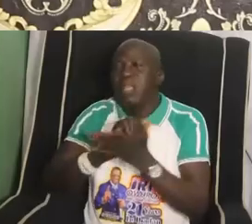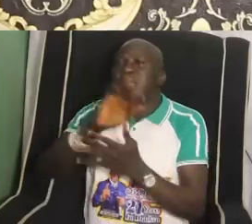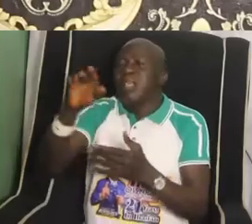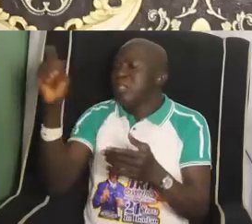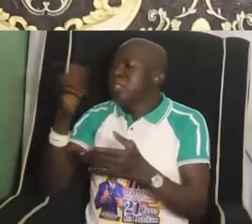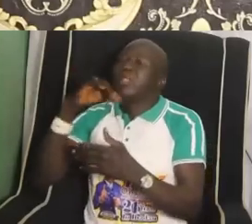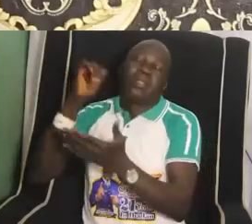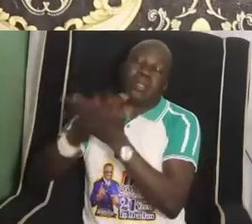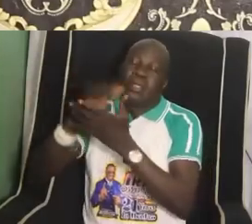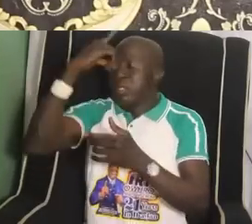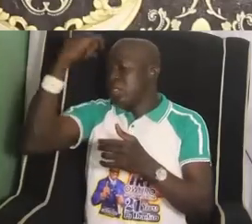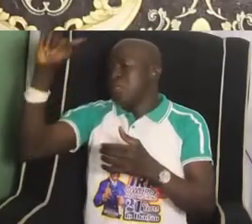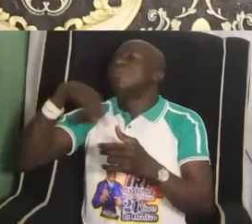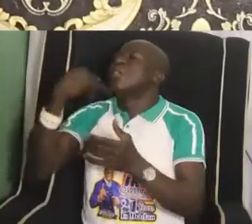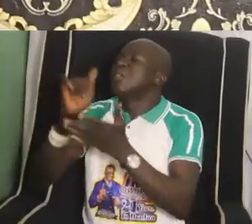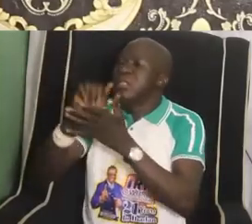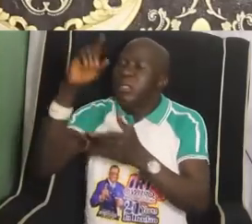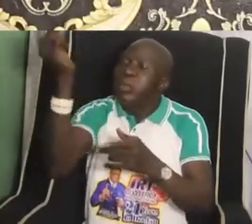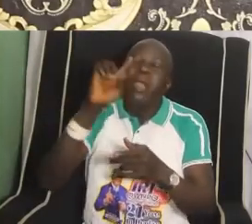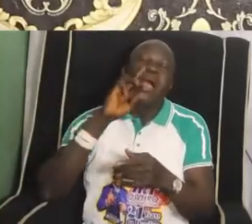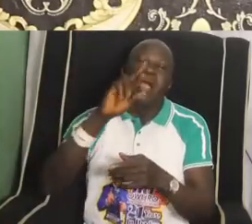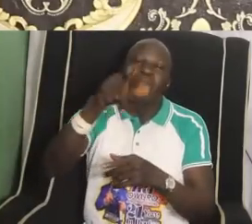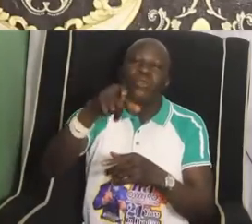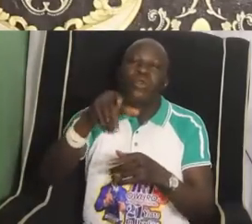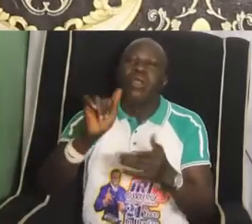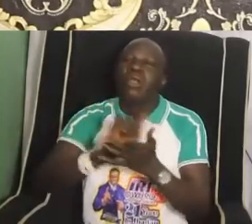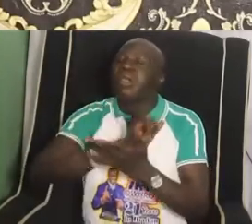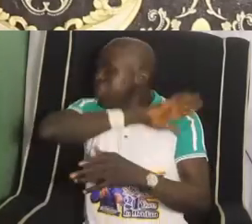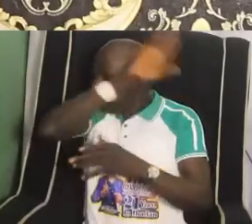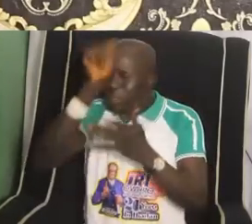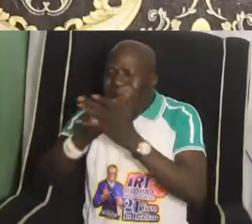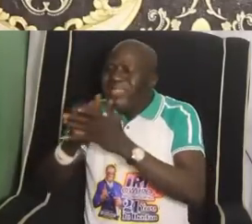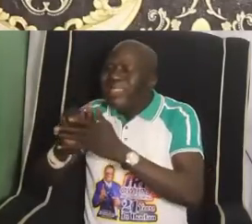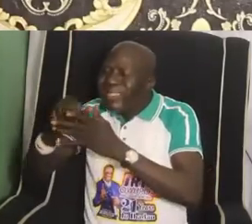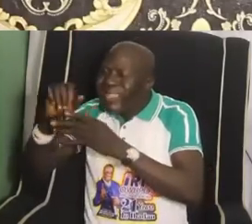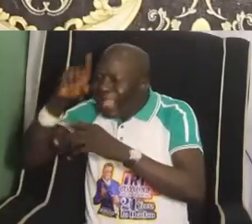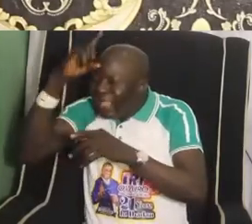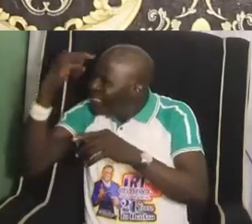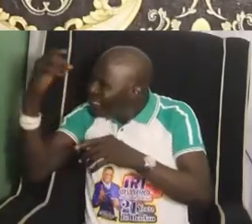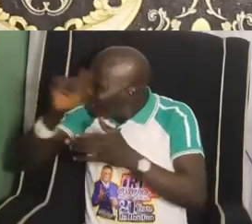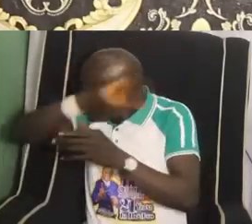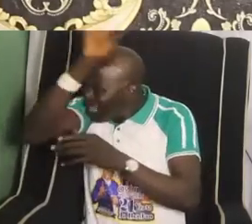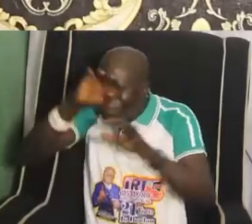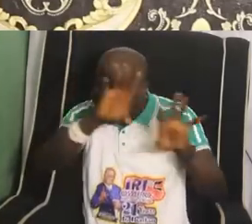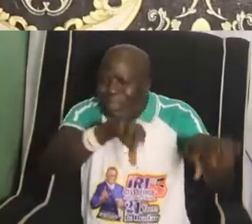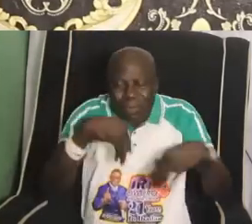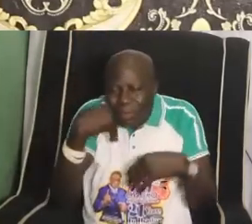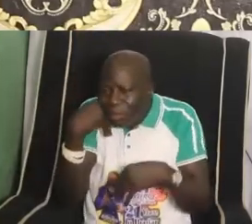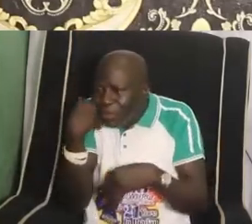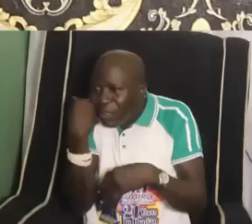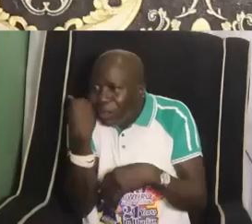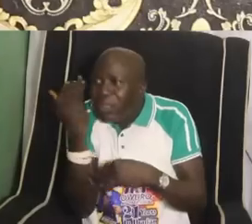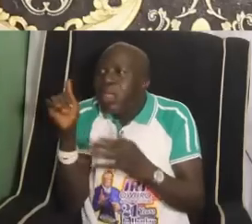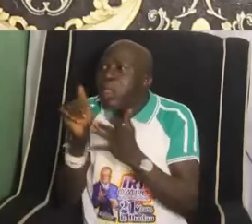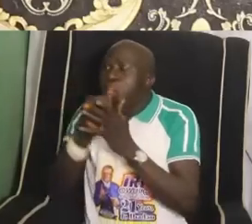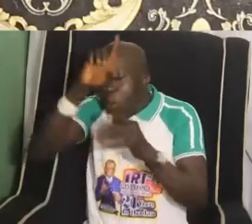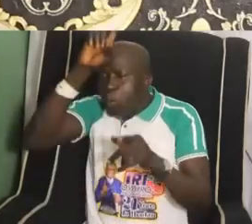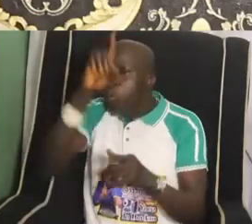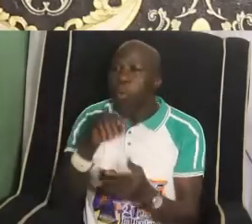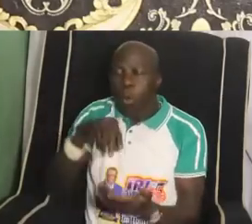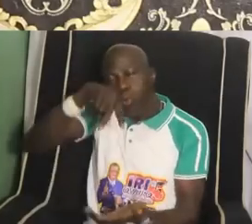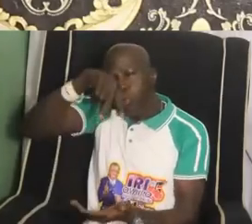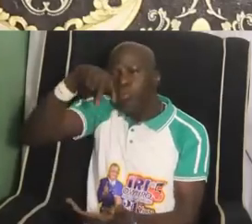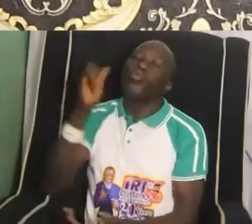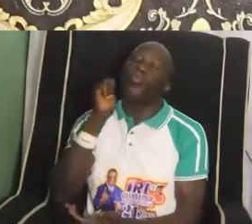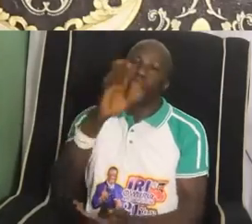for everything. Your dream has told you your destination. Allah will fear you. You did not say you're fornicating. So more better come out the